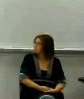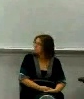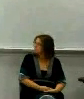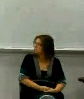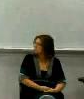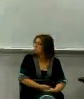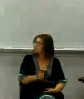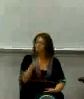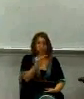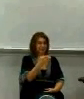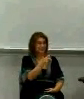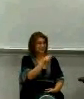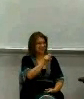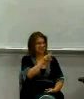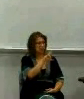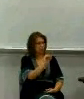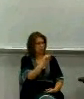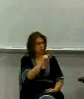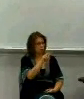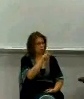These heterotrophic